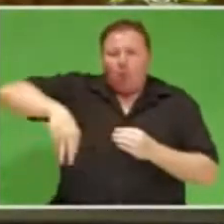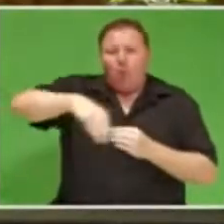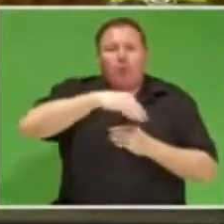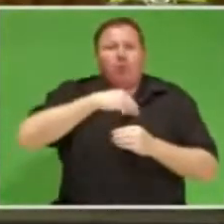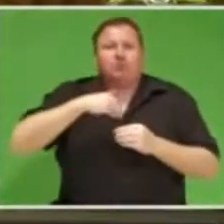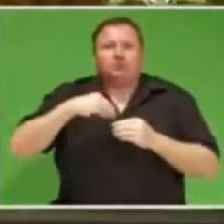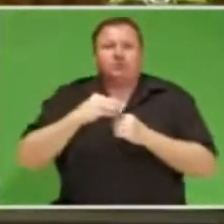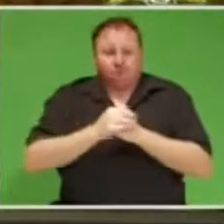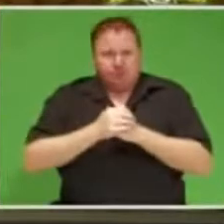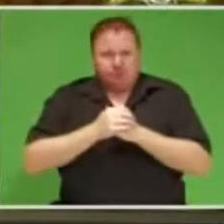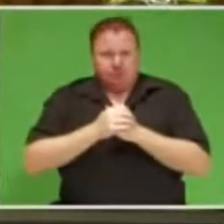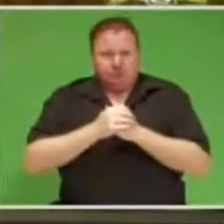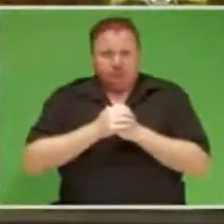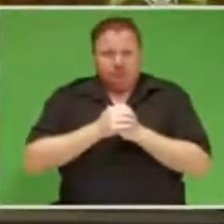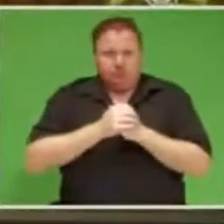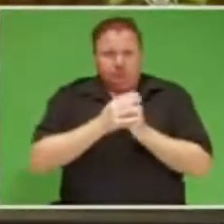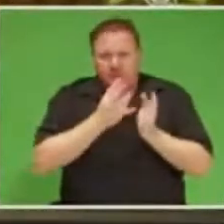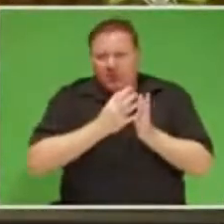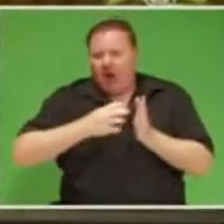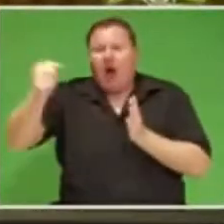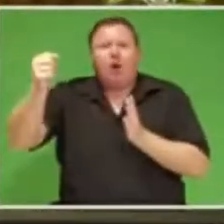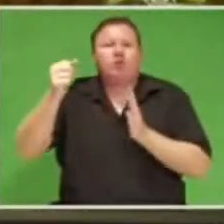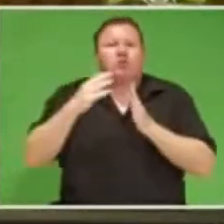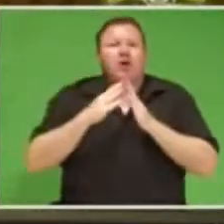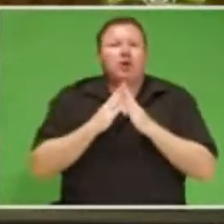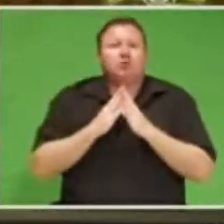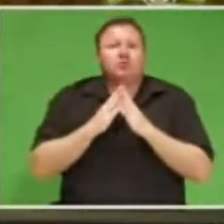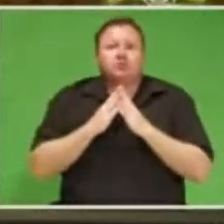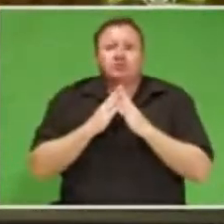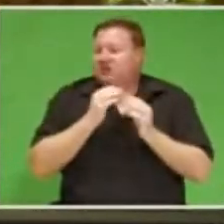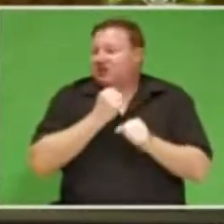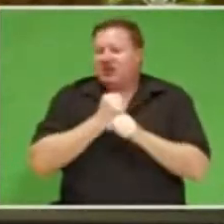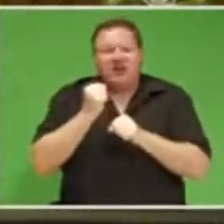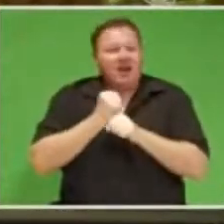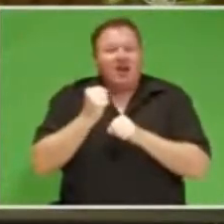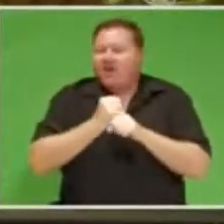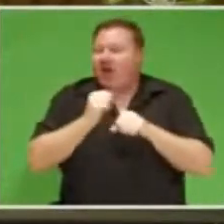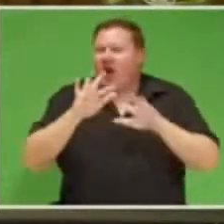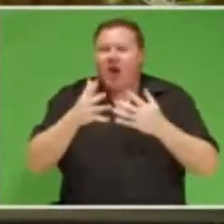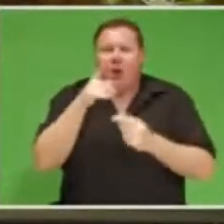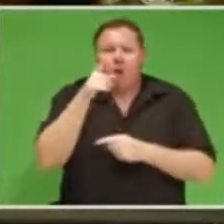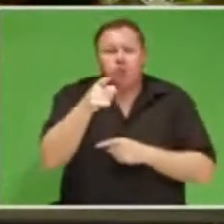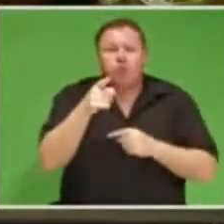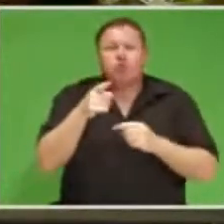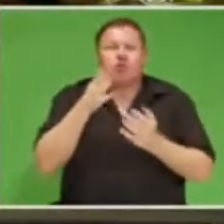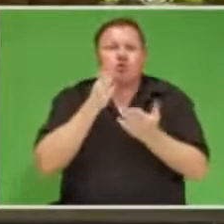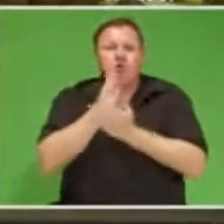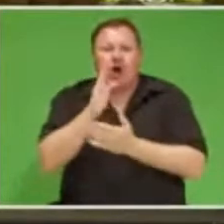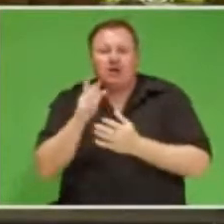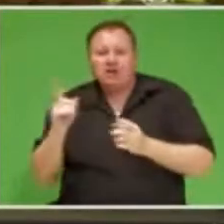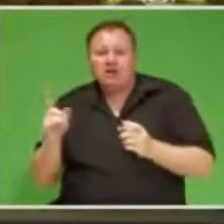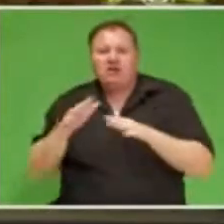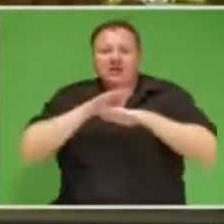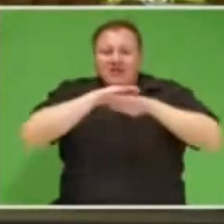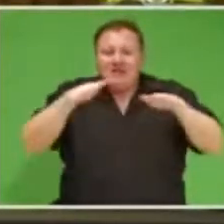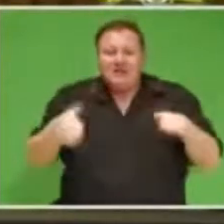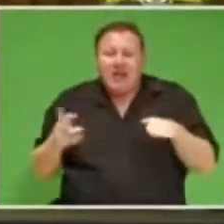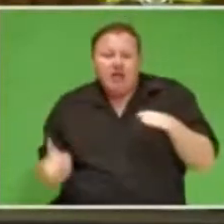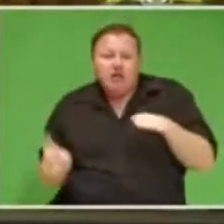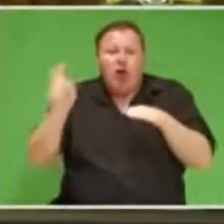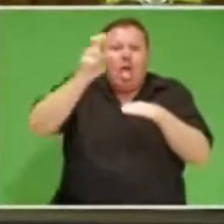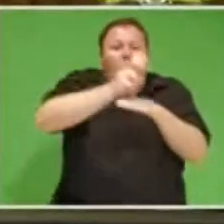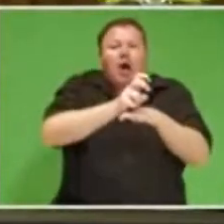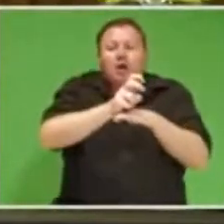Being removed from the house can never allow you and give you the right to run to the stage where